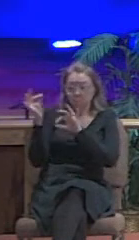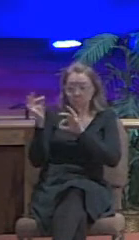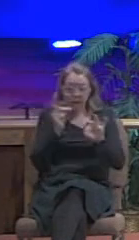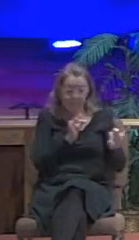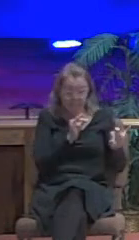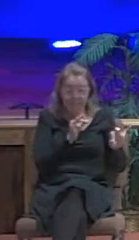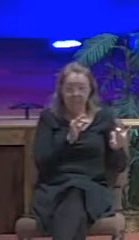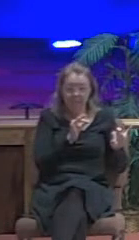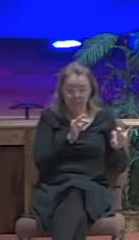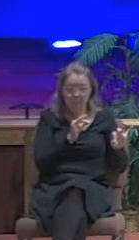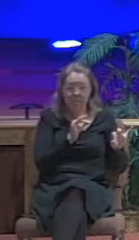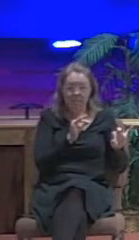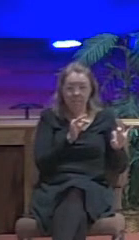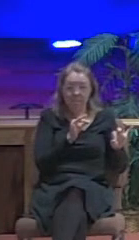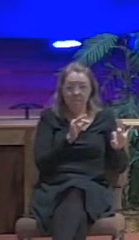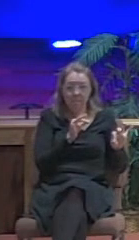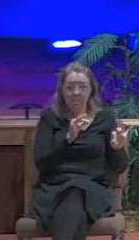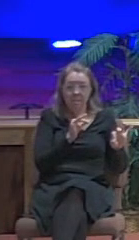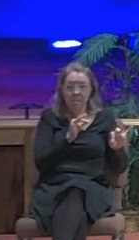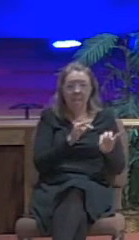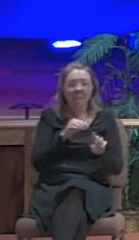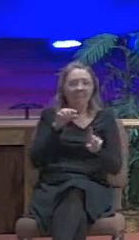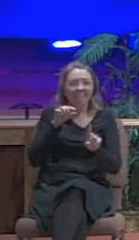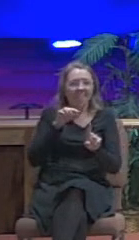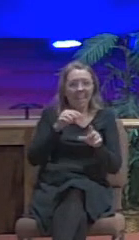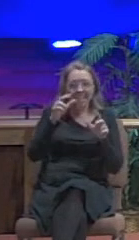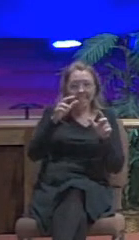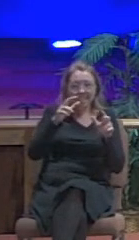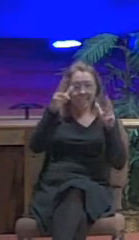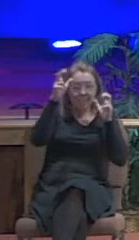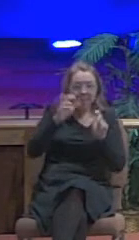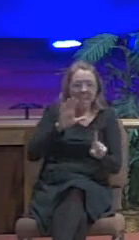primary motivation in life, is distraction.